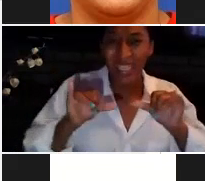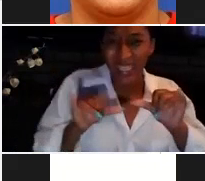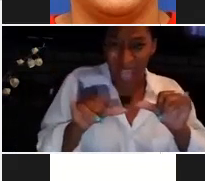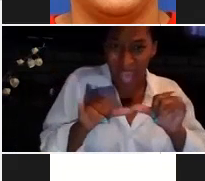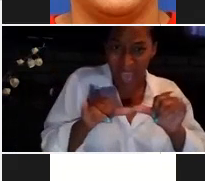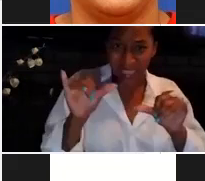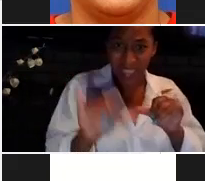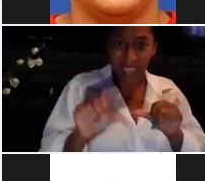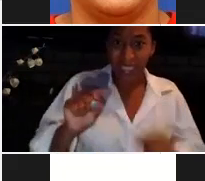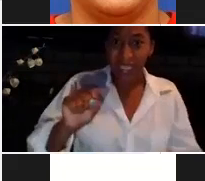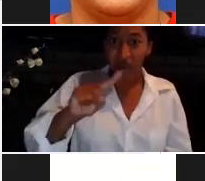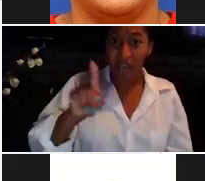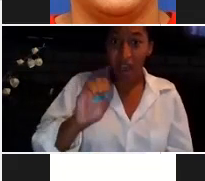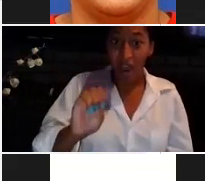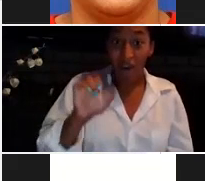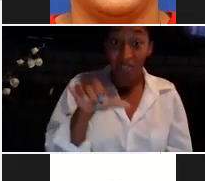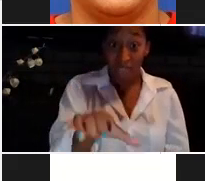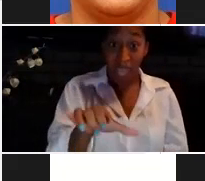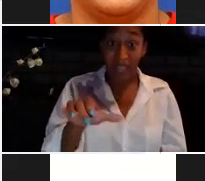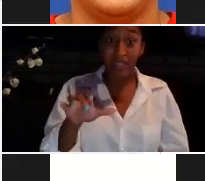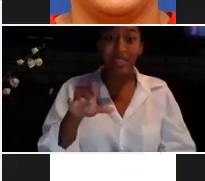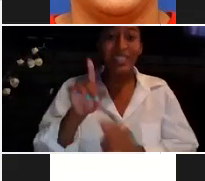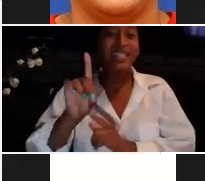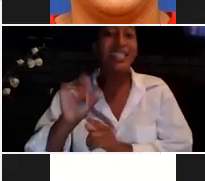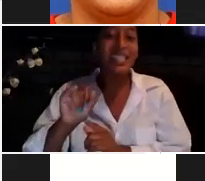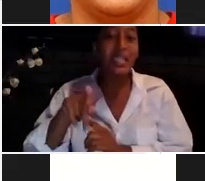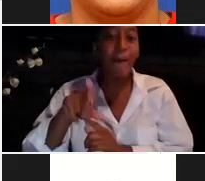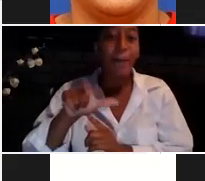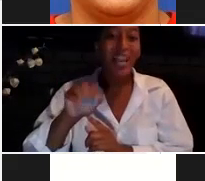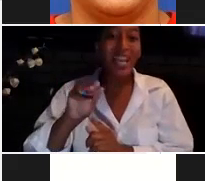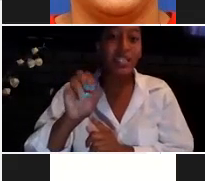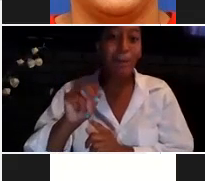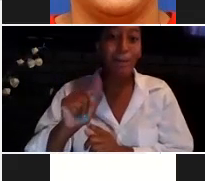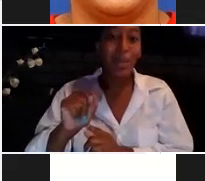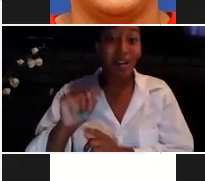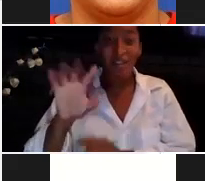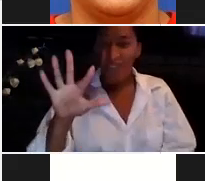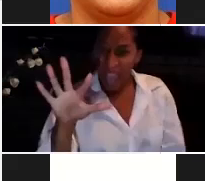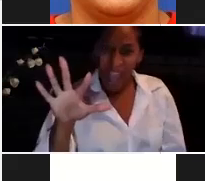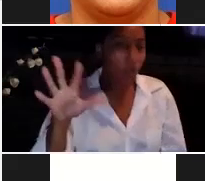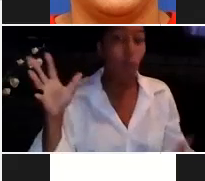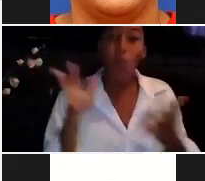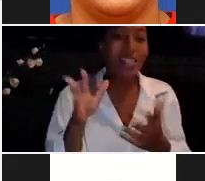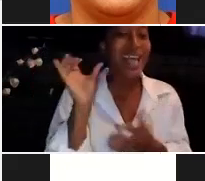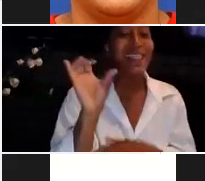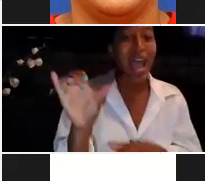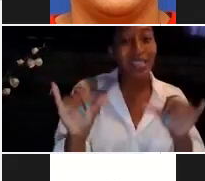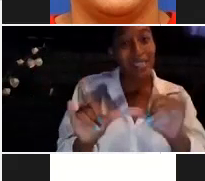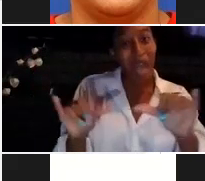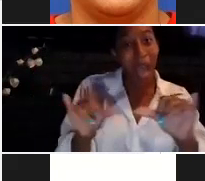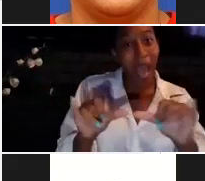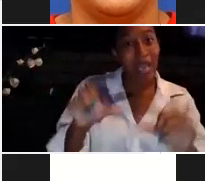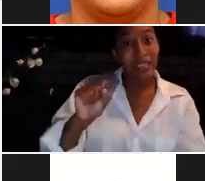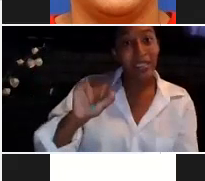this displacement? 5, because that is the number part. This